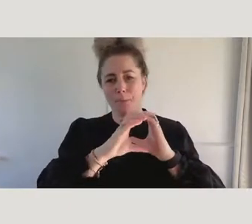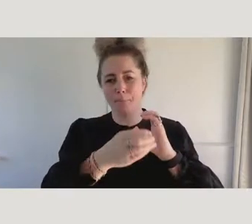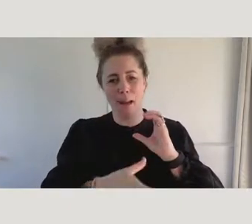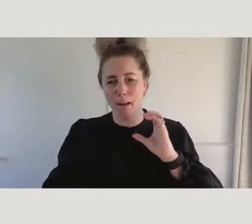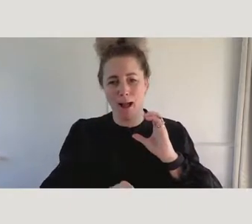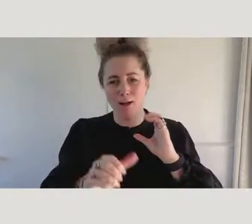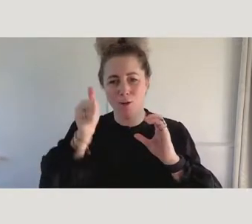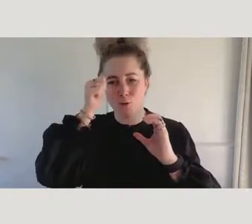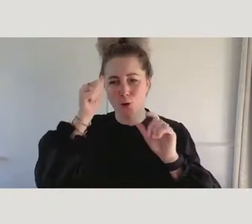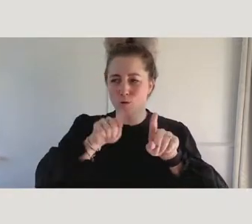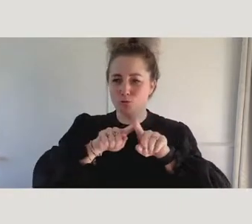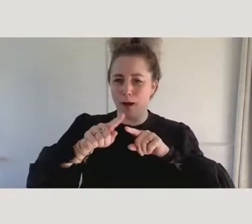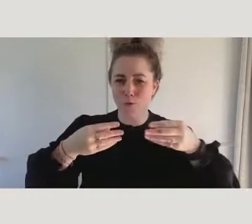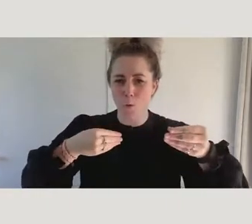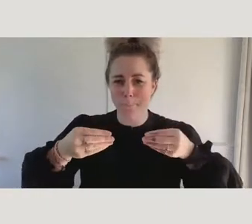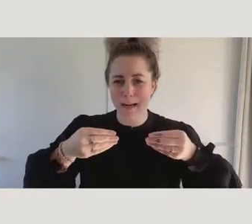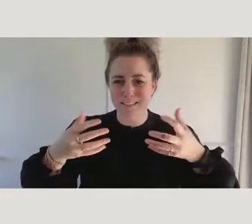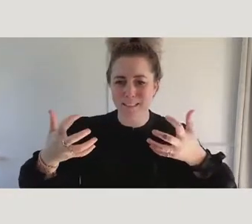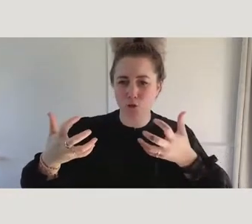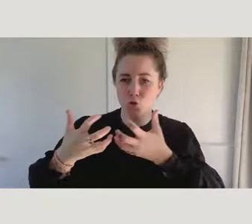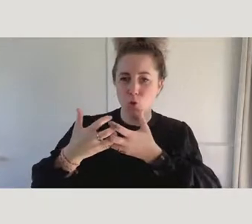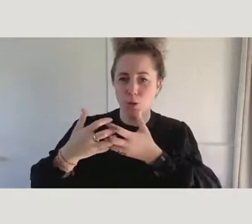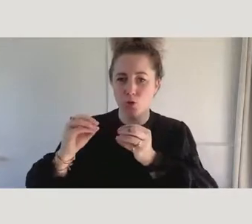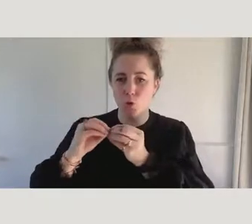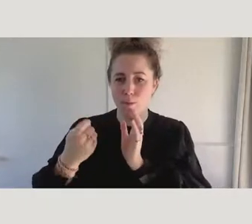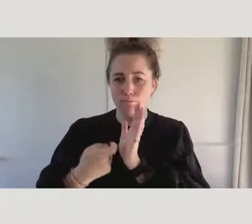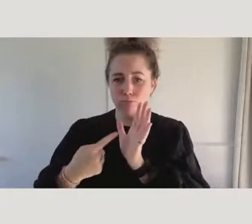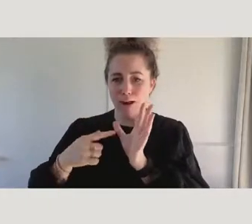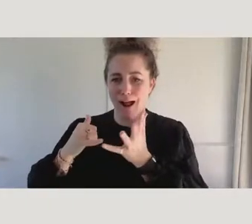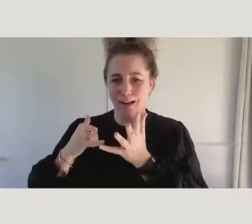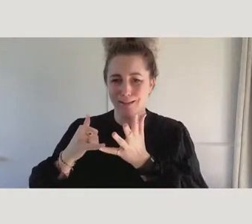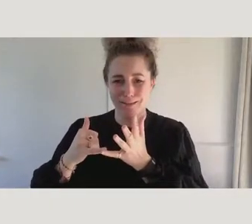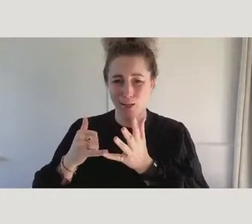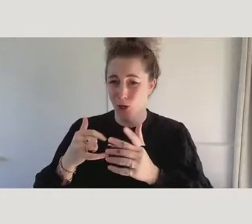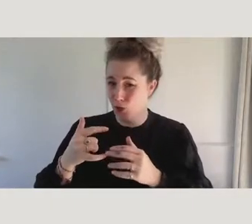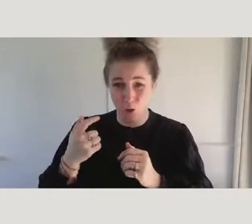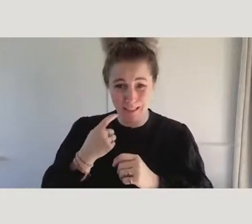that joining plastic to Brass is never easy